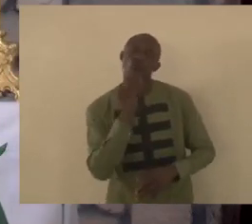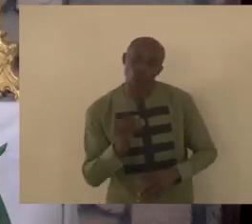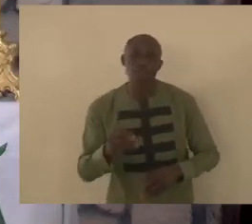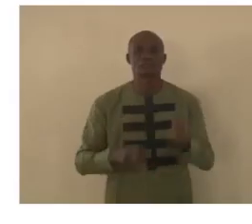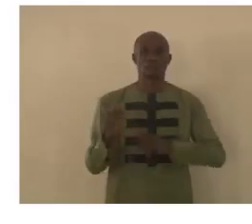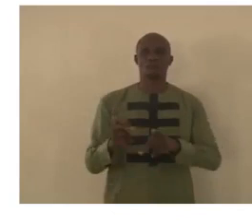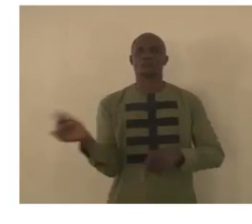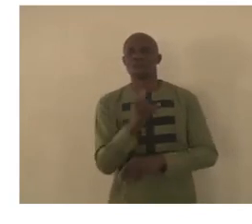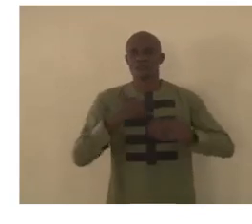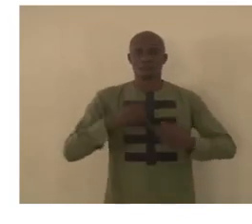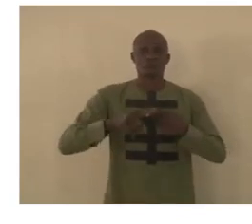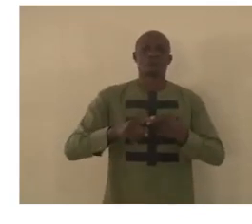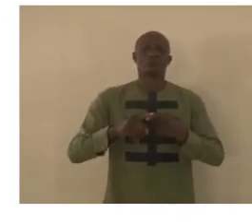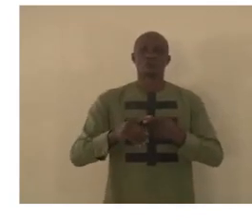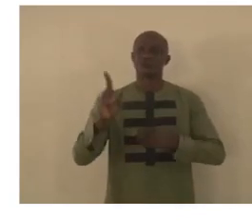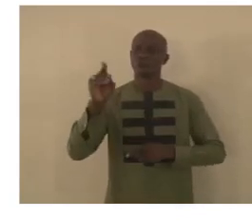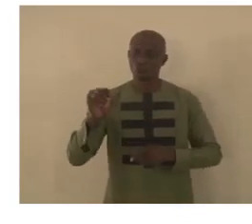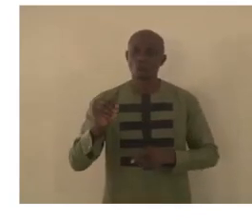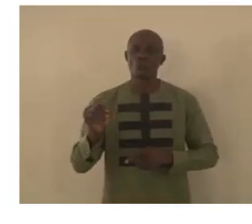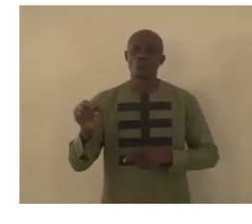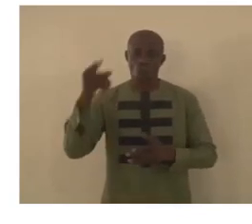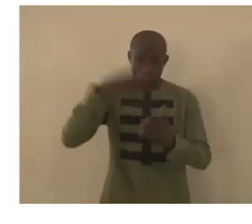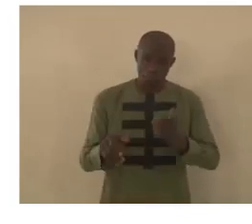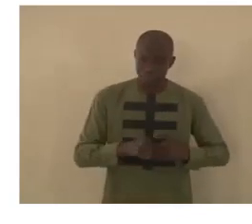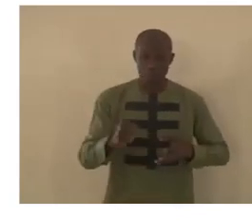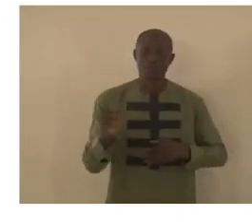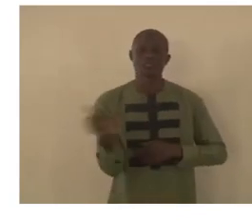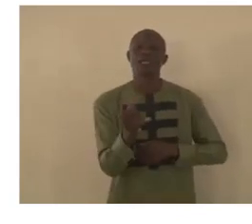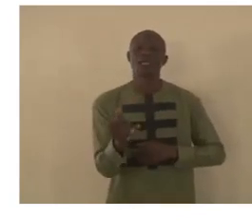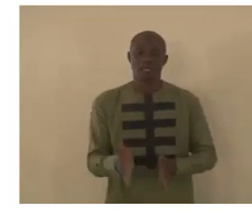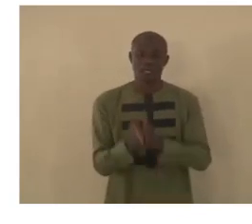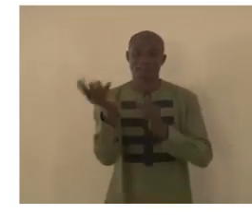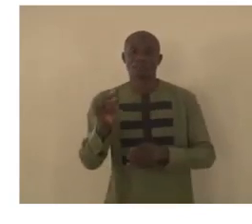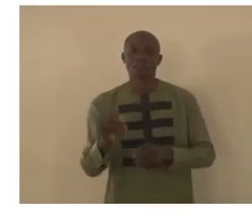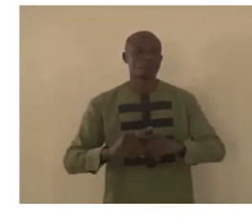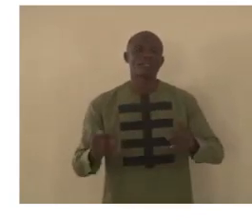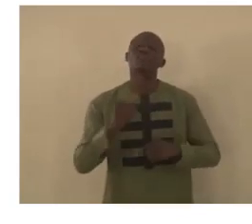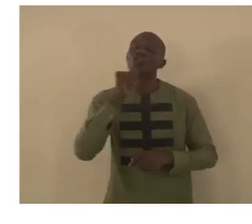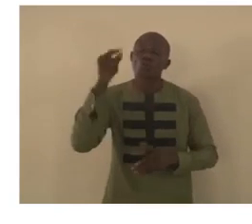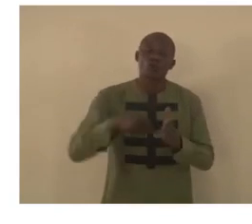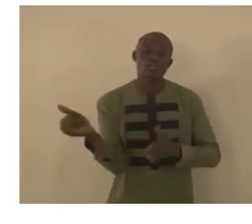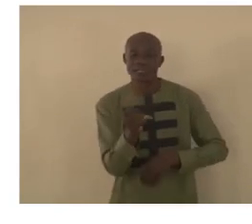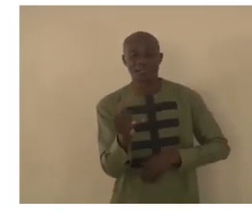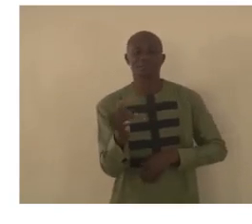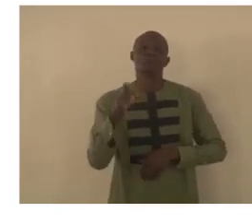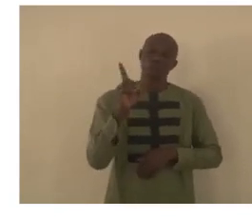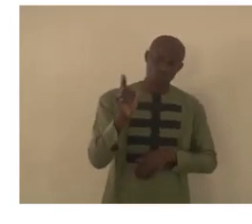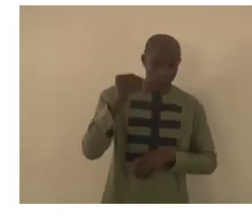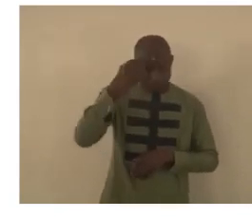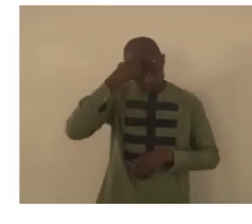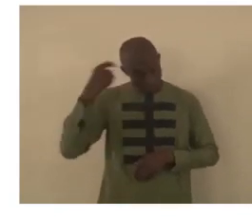Jewish people. They have to do whatever they tell them to do, but not what they do. Why?